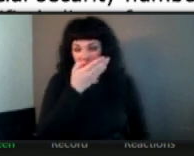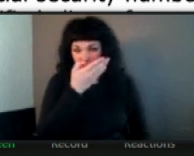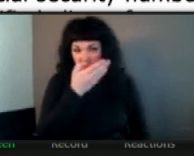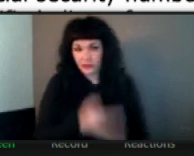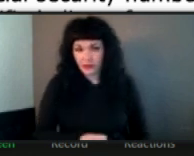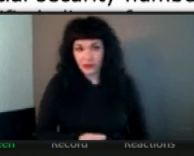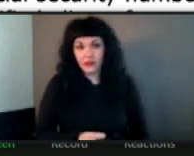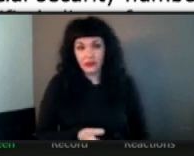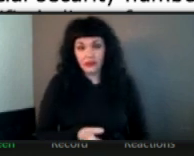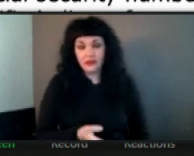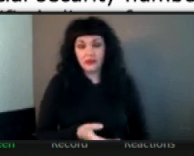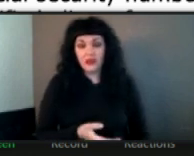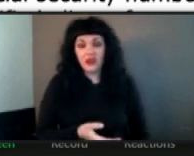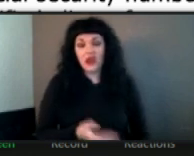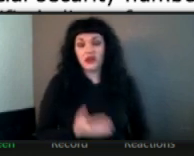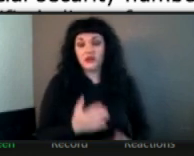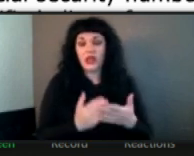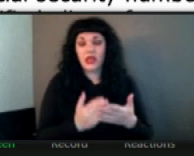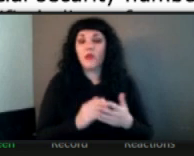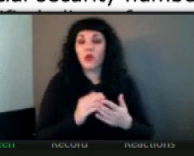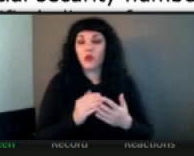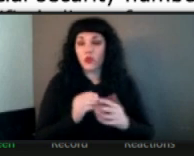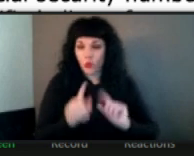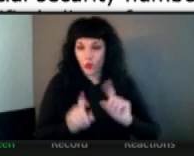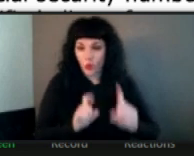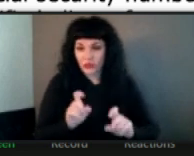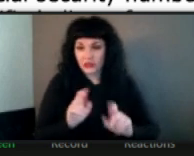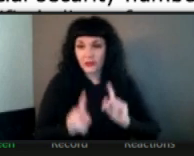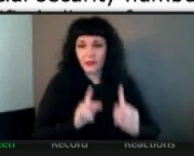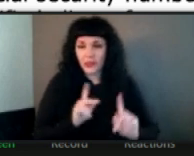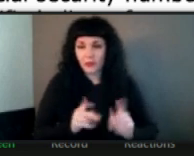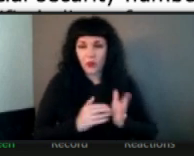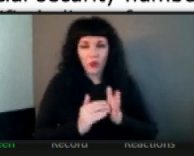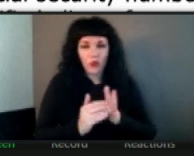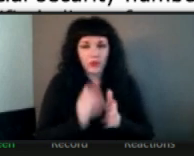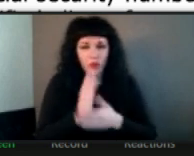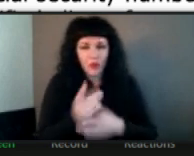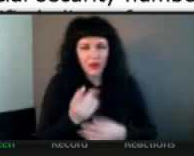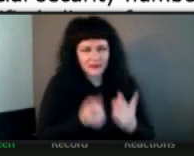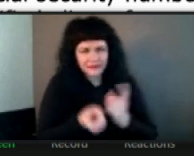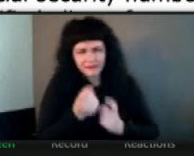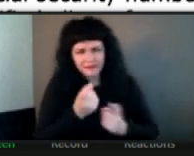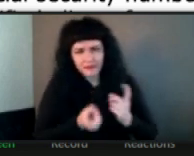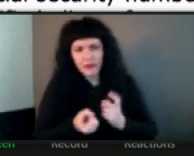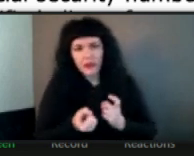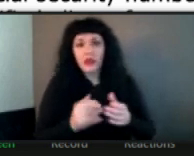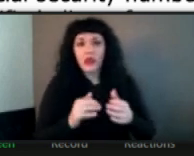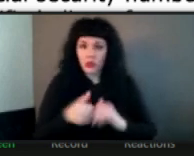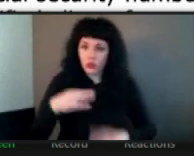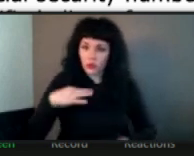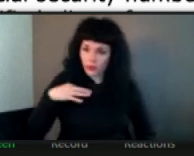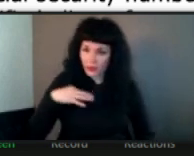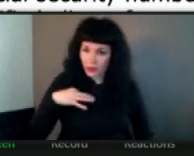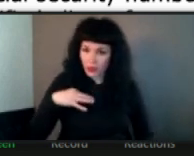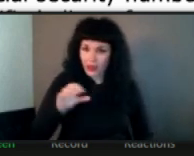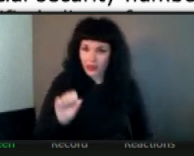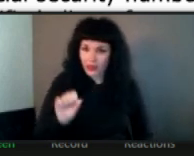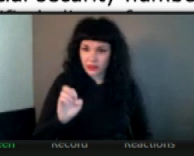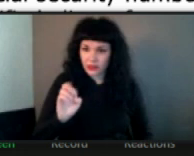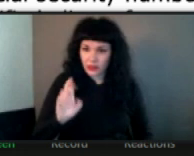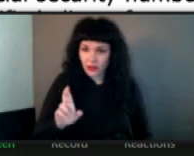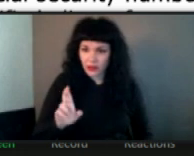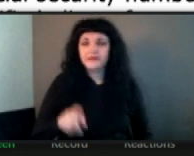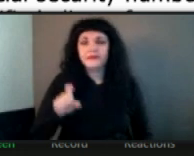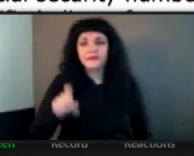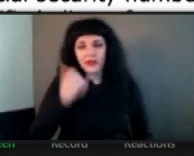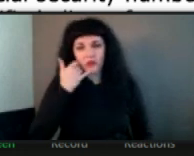asked questions that we have. How can tenants apply for SCR? They have to call the 1-800 number. And then they can reach out